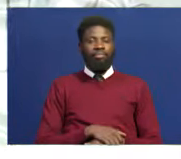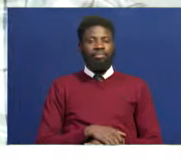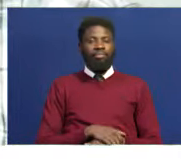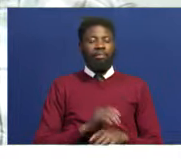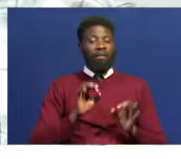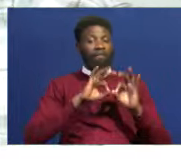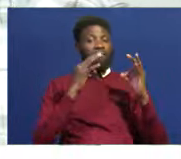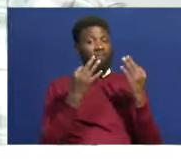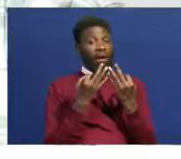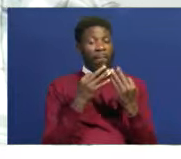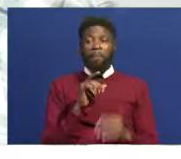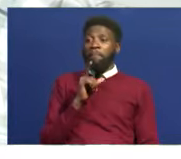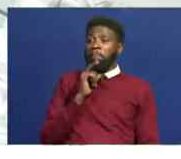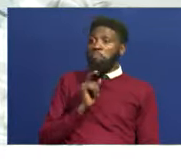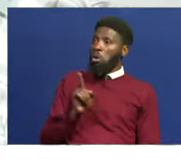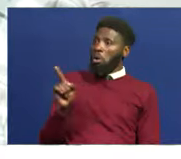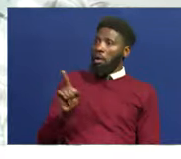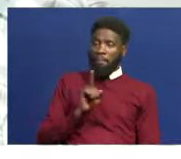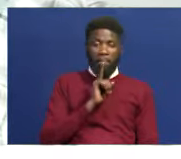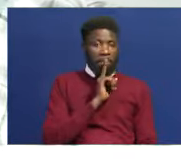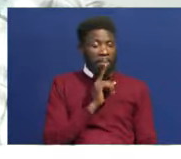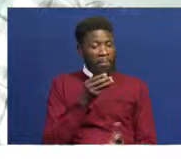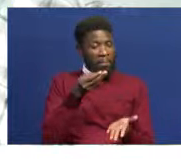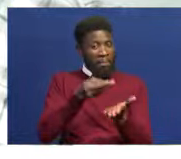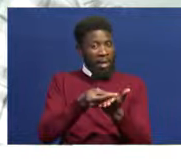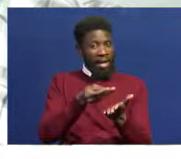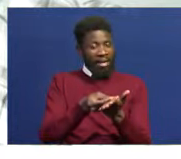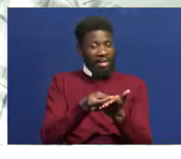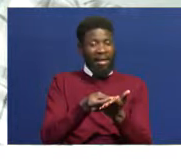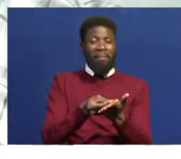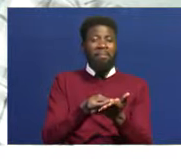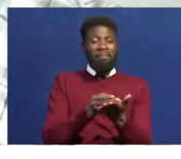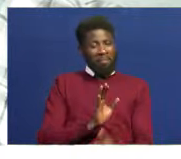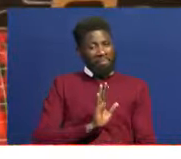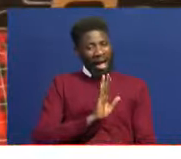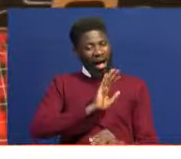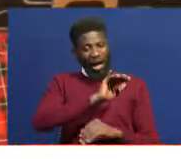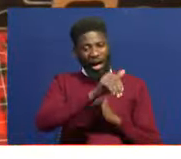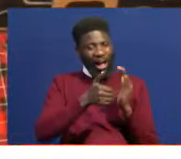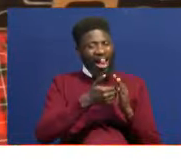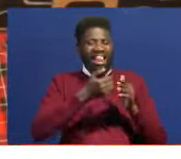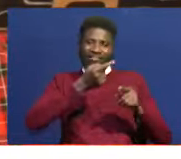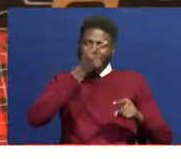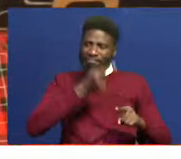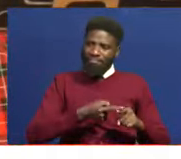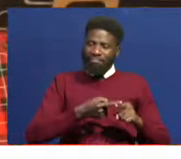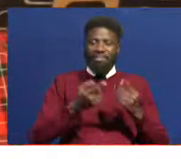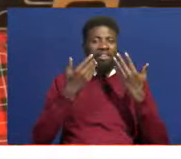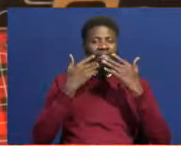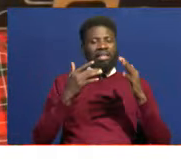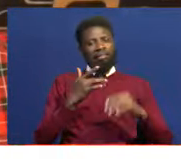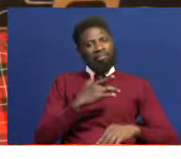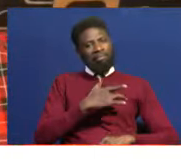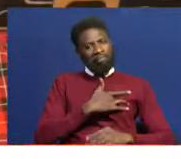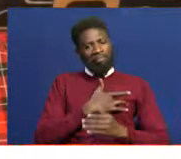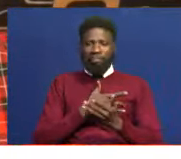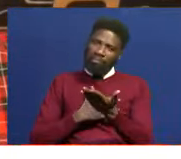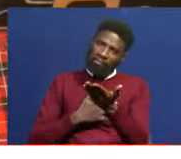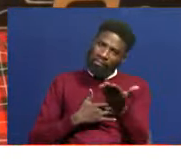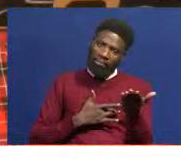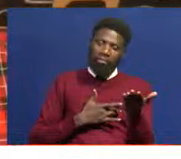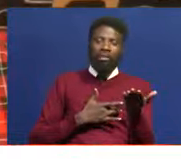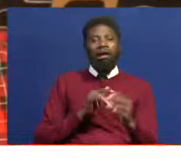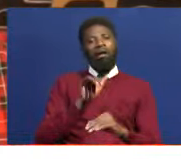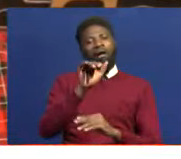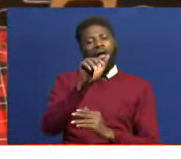family says they have exhausted all their financial resources and are appealing to any well-wisher to help them raise 800,000